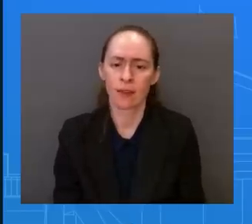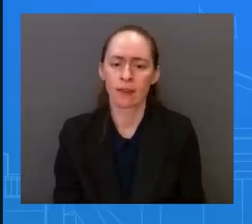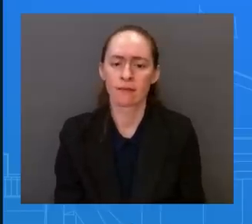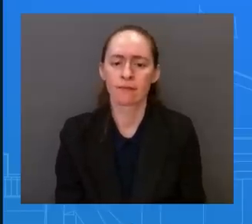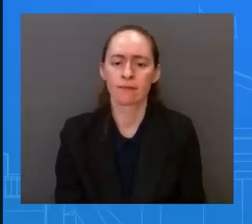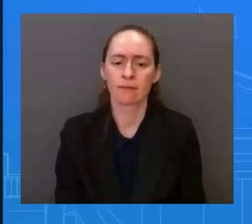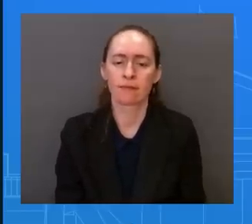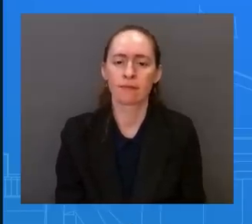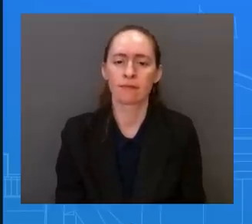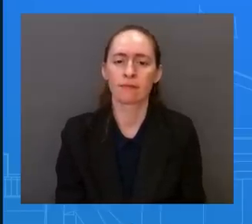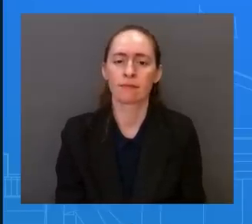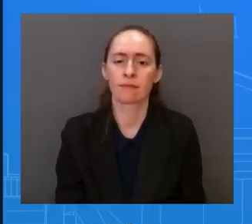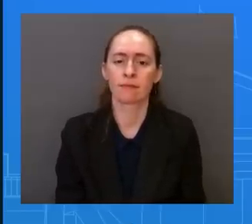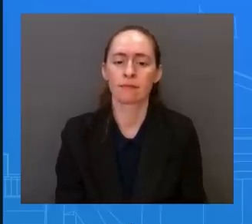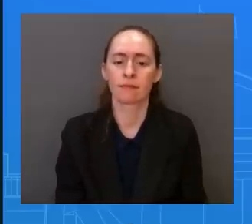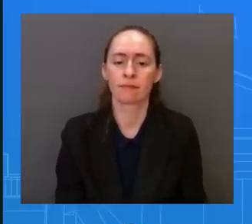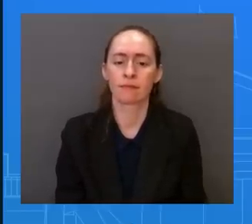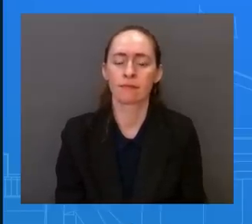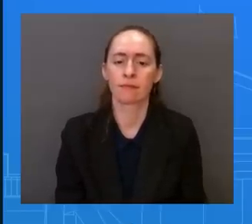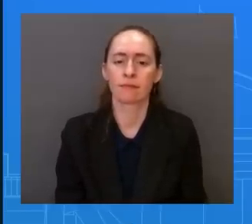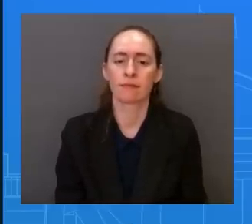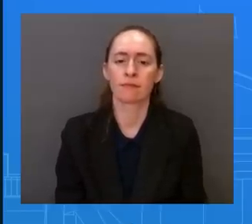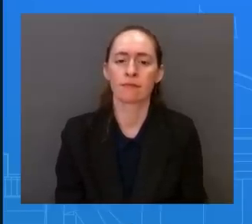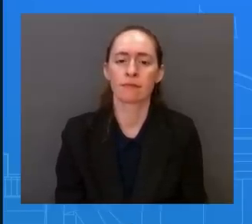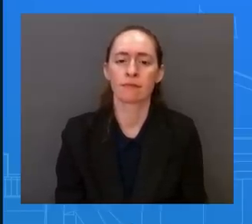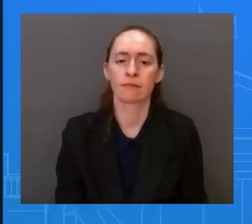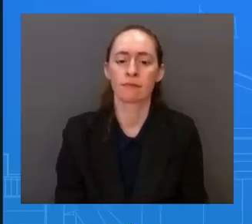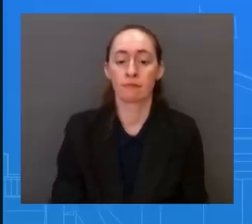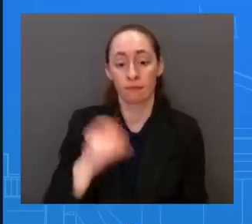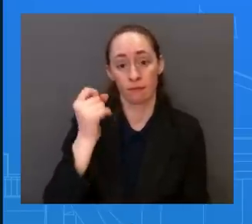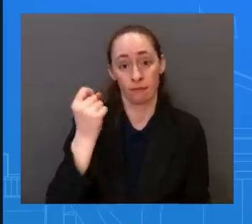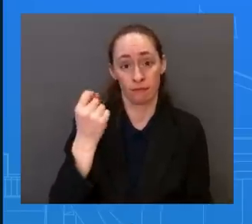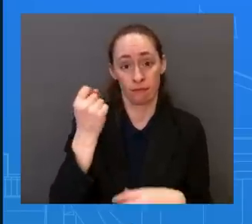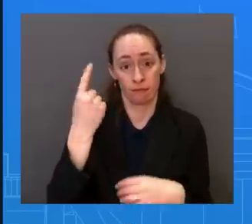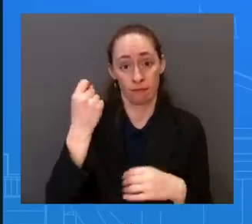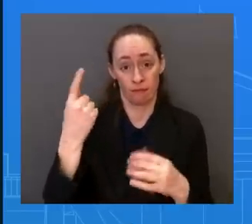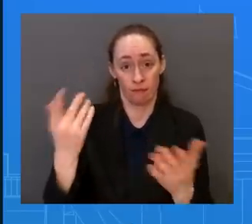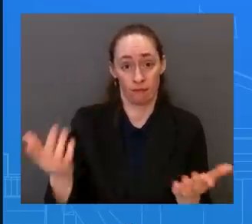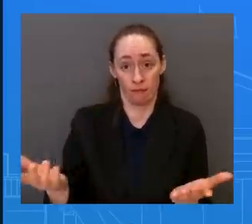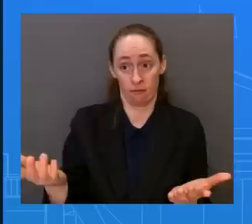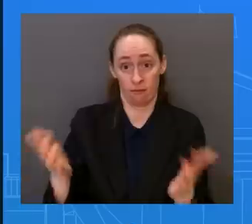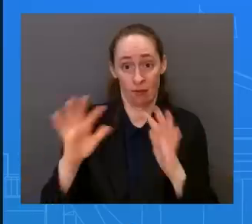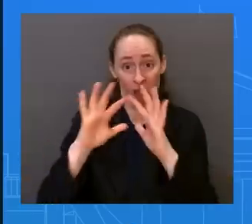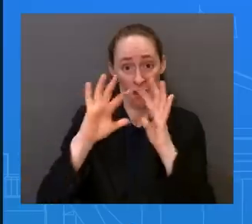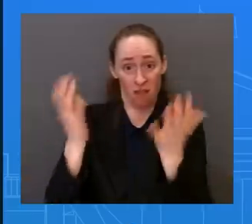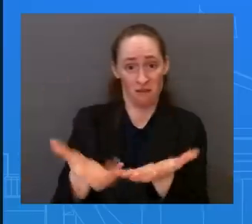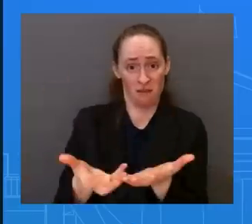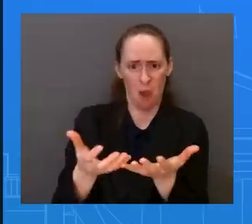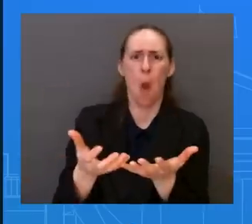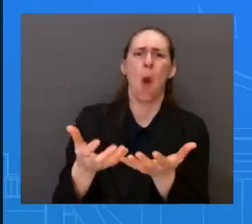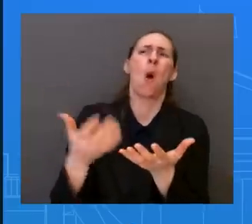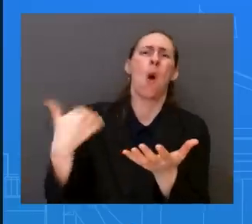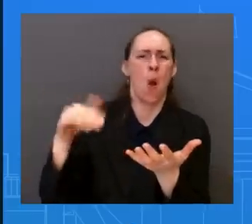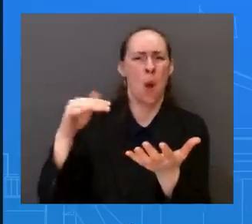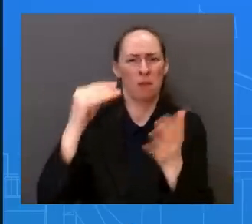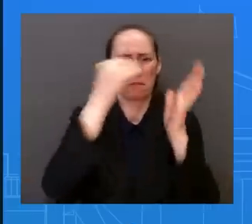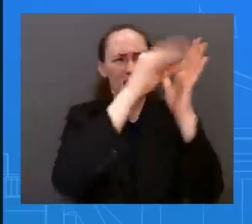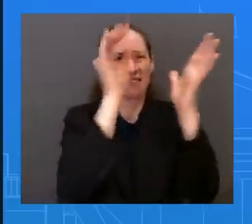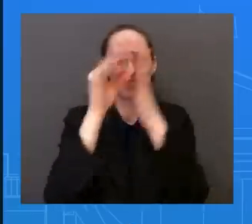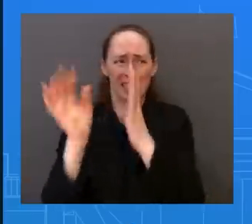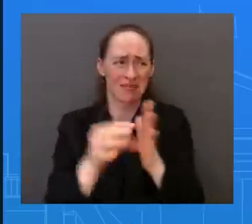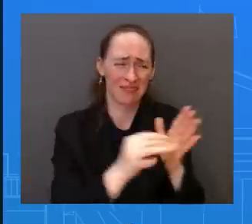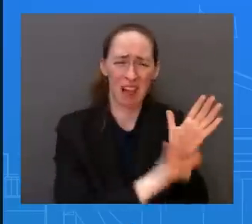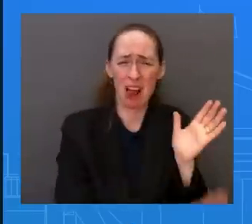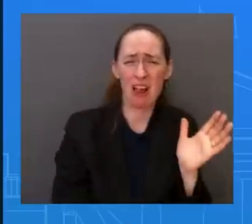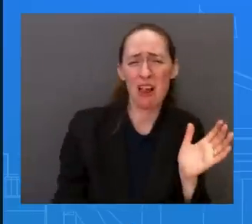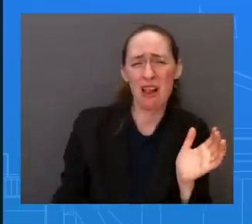and globally, as inflation is a challenge everywhere. The United States is one of the places where we're seeing one of the strongest and most